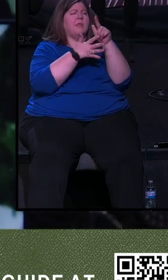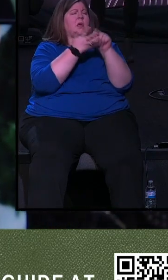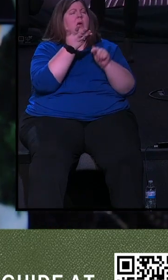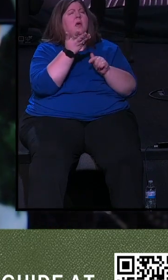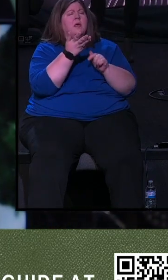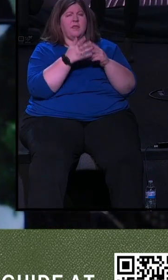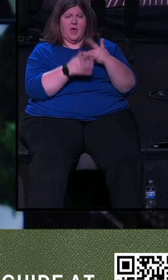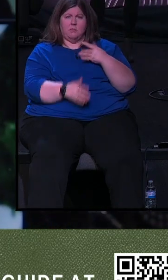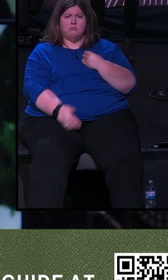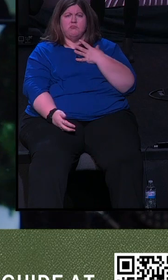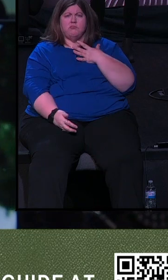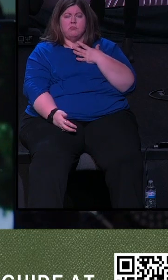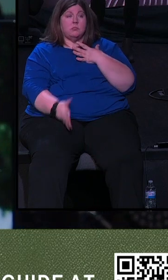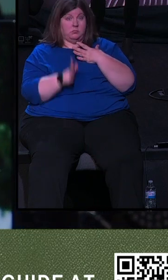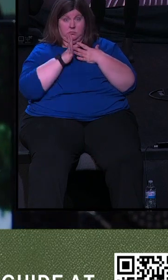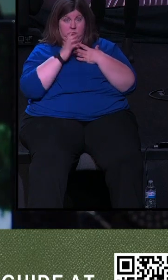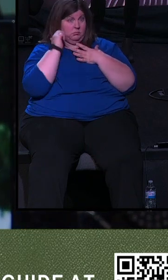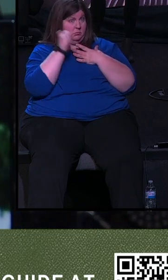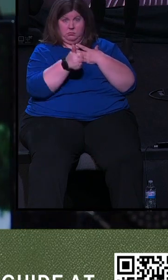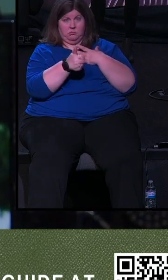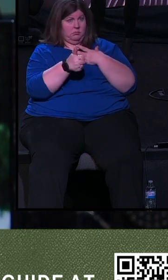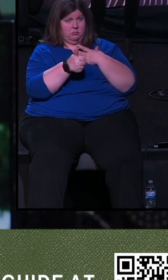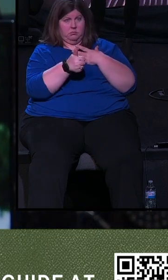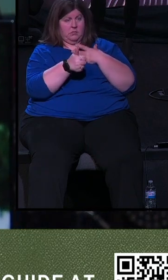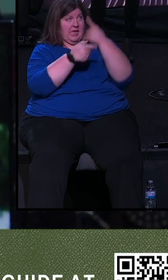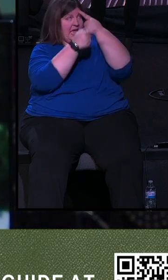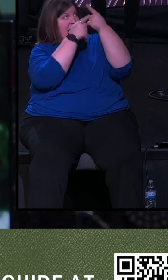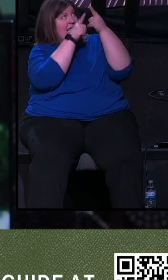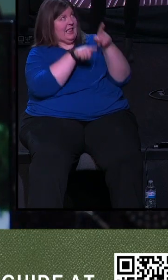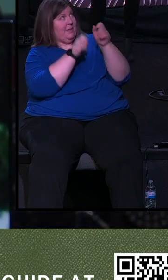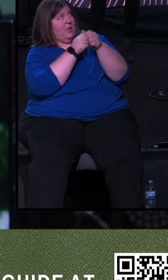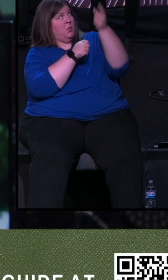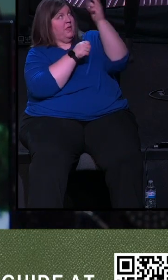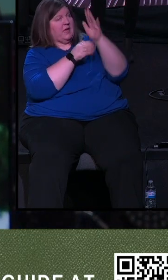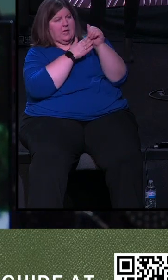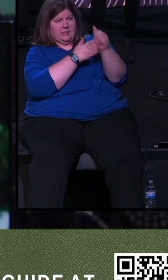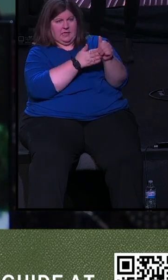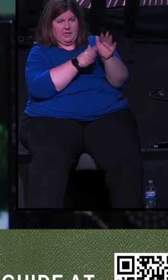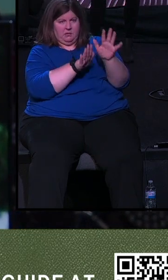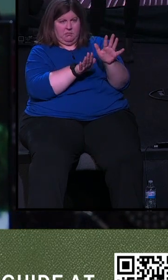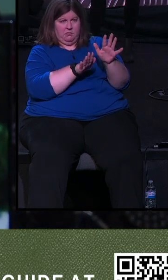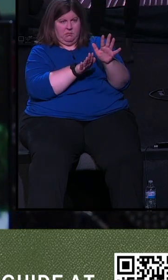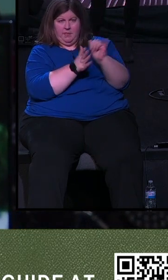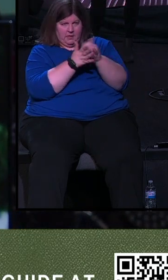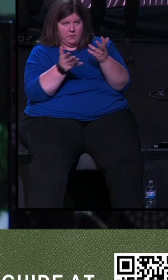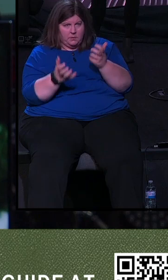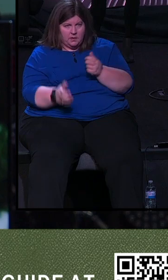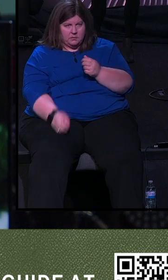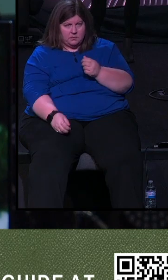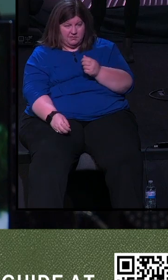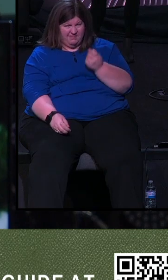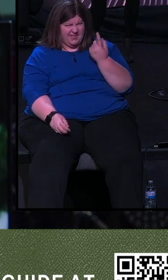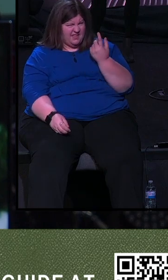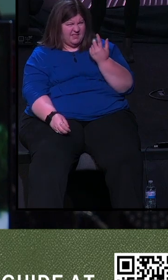that moves your heart, please do it. Do it in alignment with how God leads you. That's what I want. Does that make